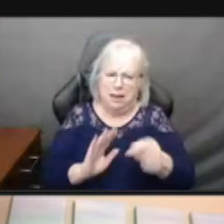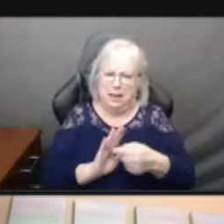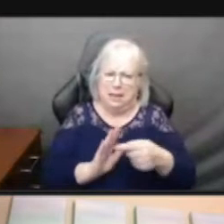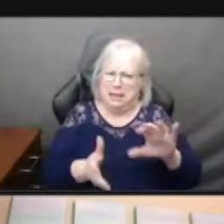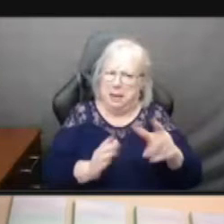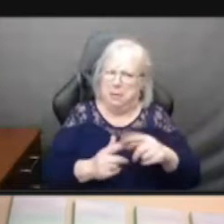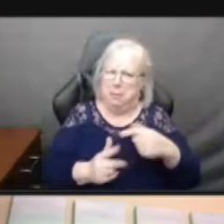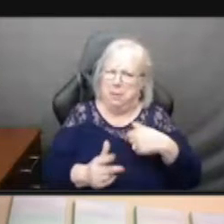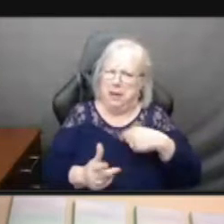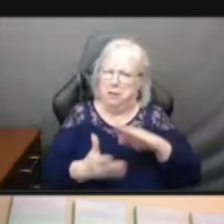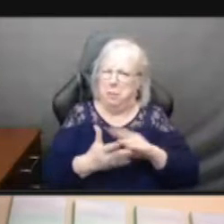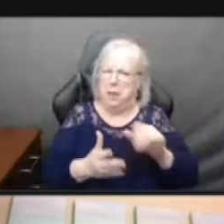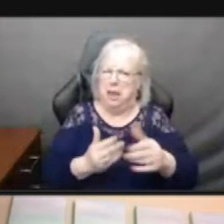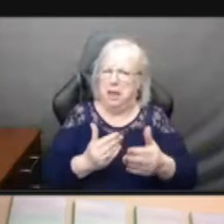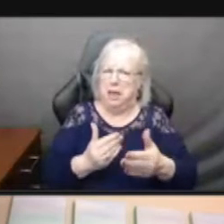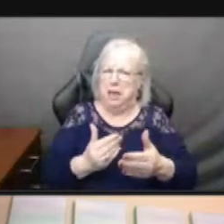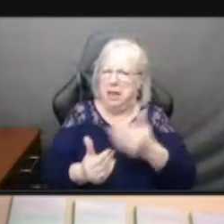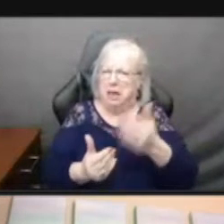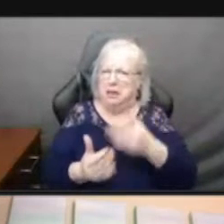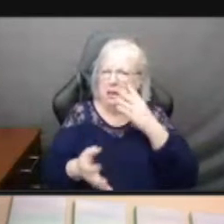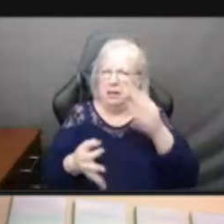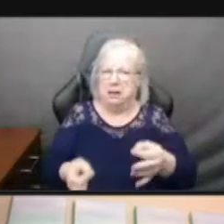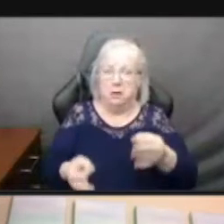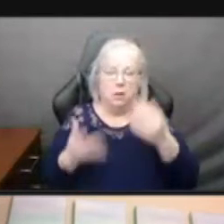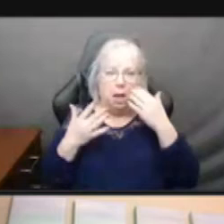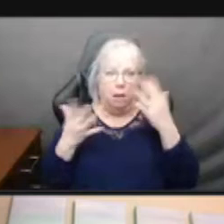one. I don't know why this is complicated.